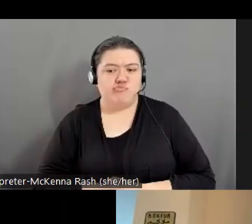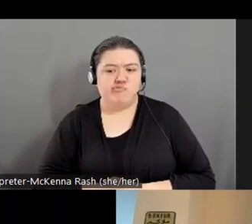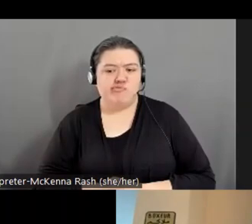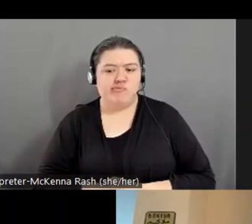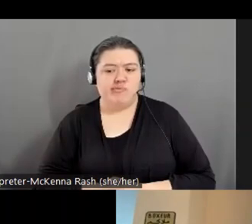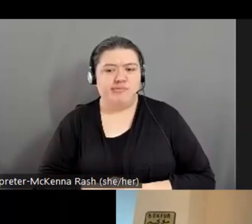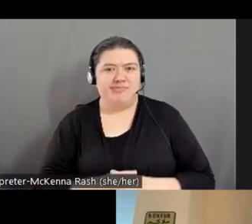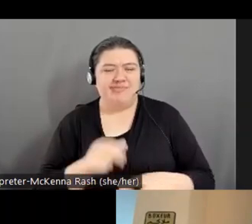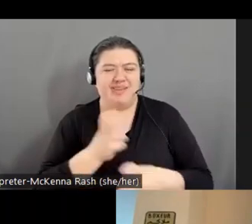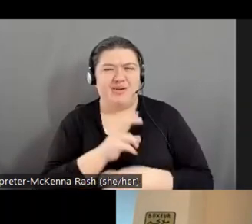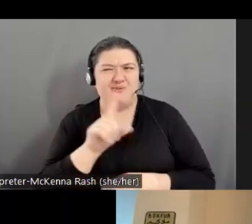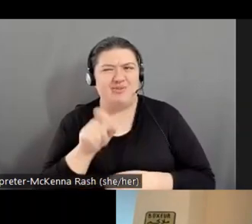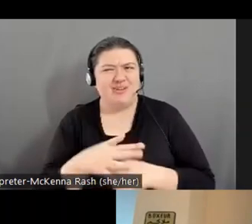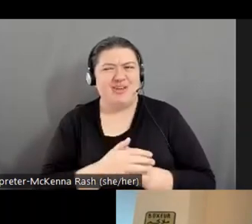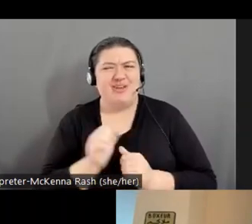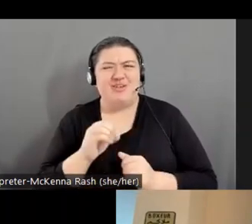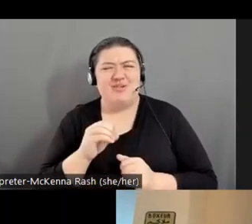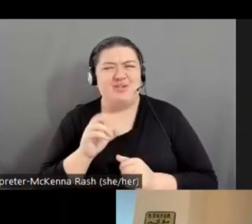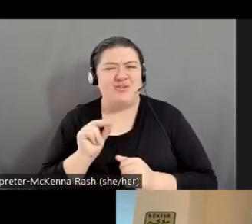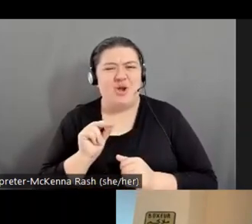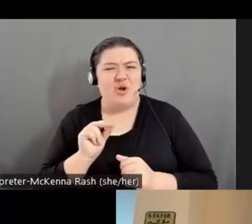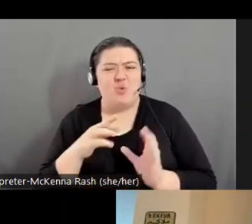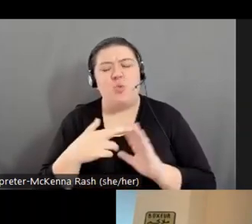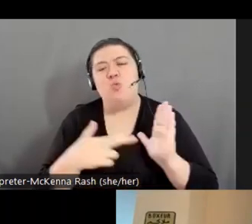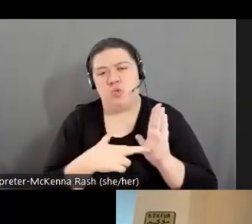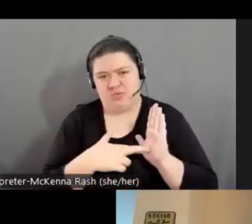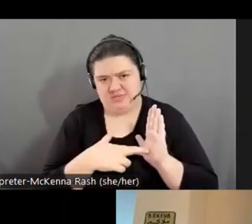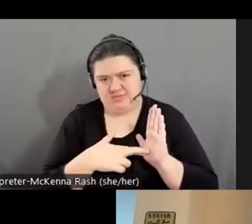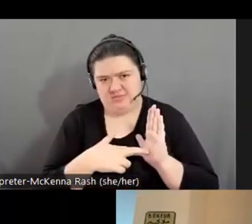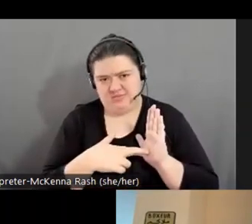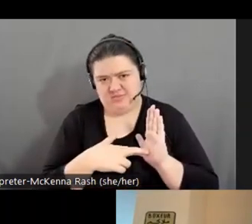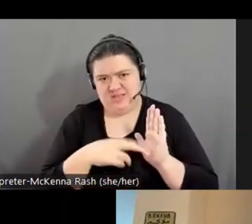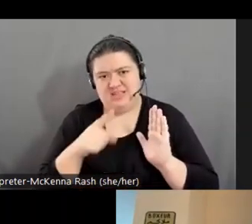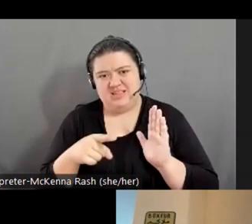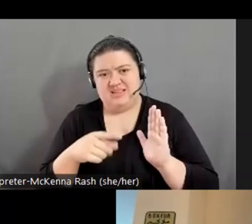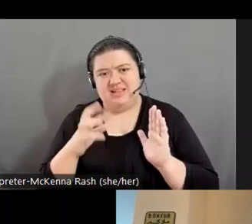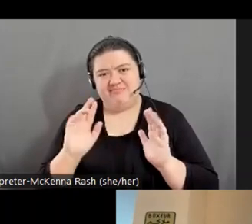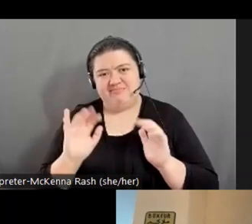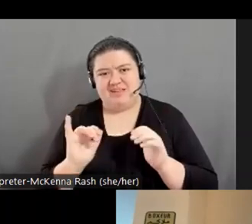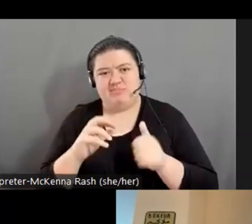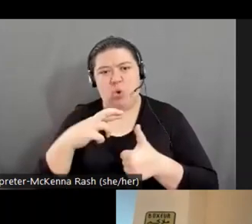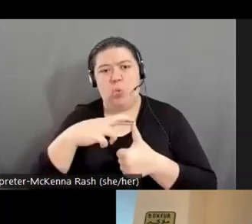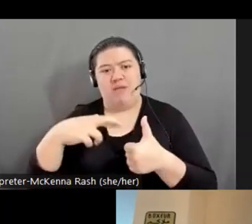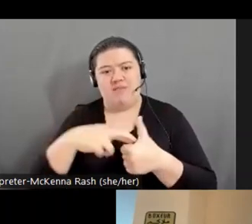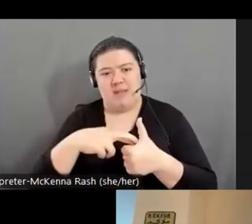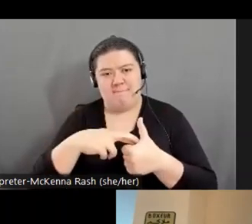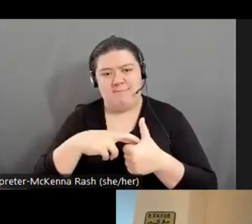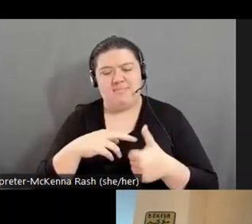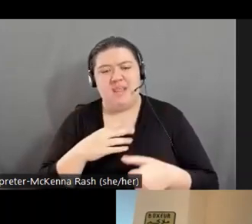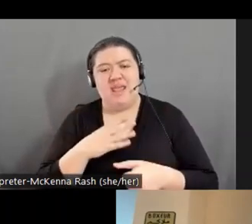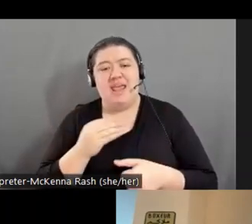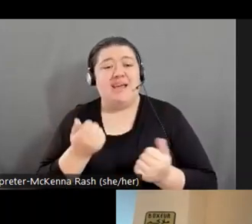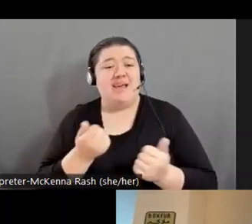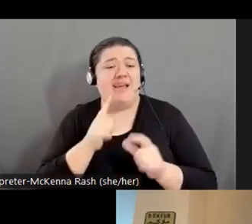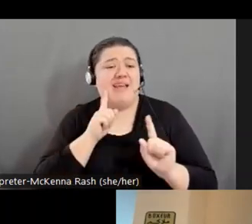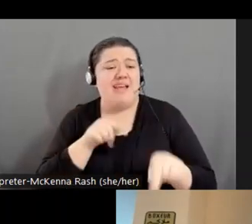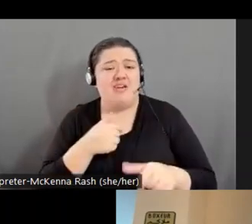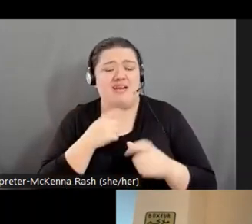this is a hard question. So there's no rule about that. This is a rule of thumb, and so any answer I give you is going to relate